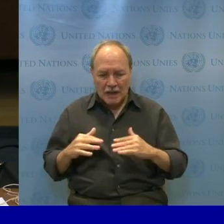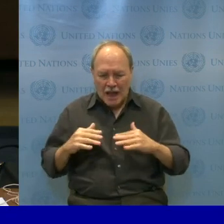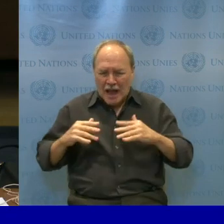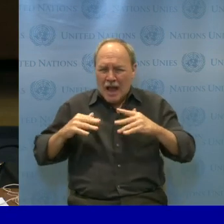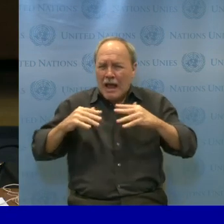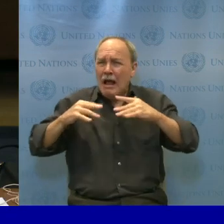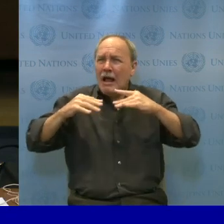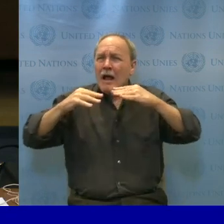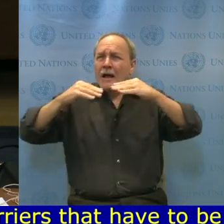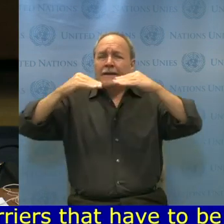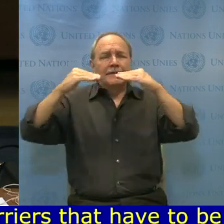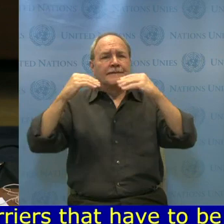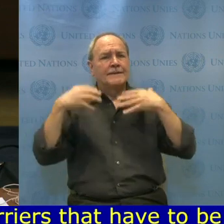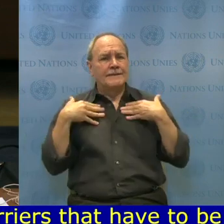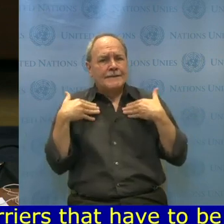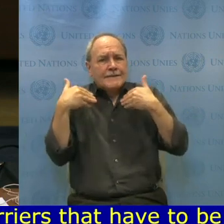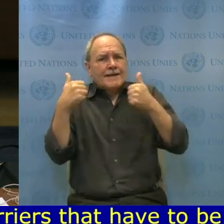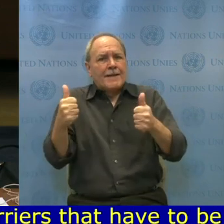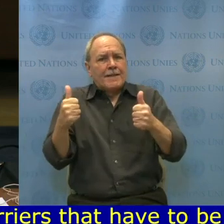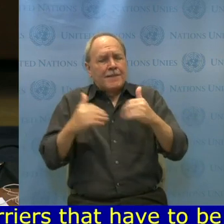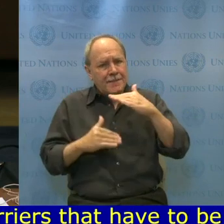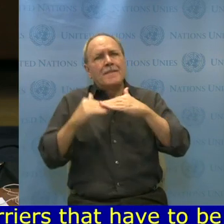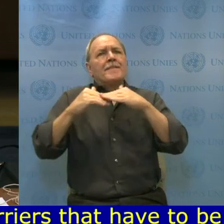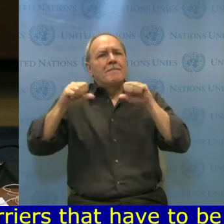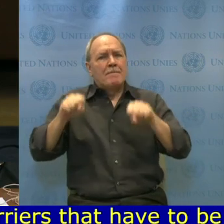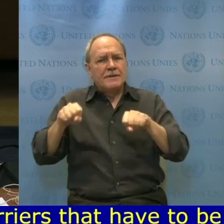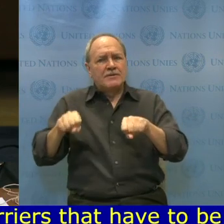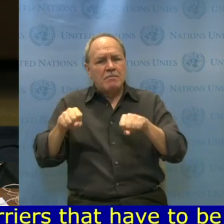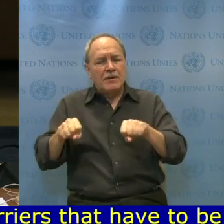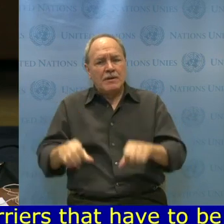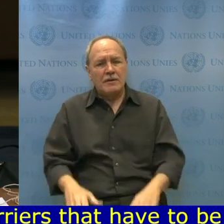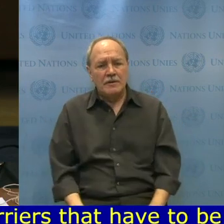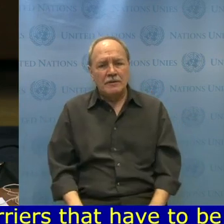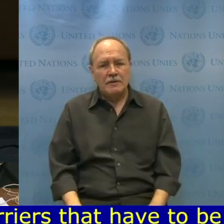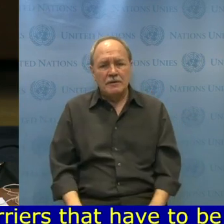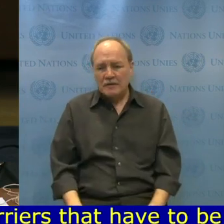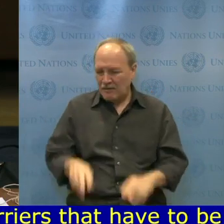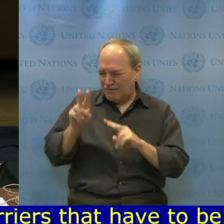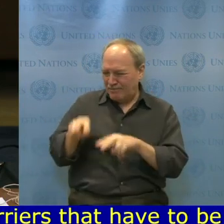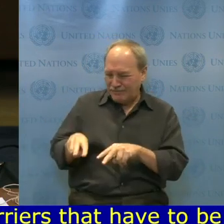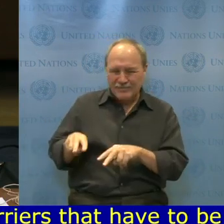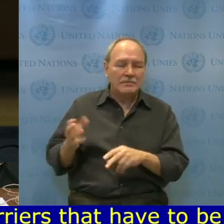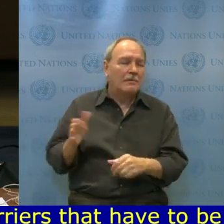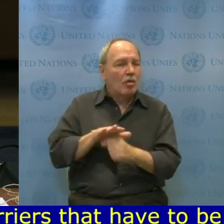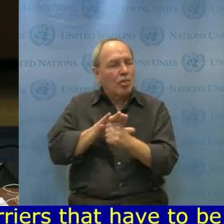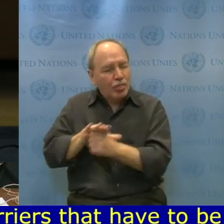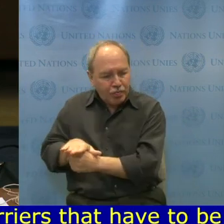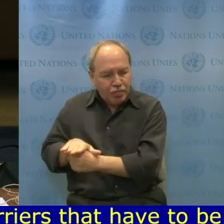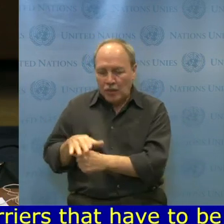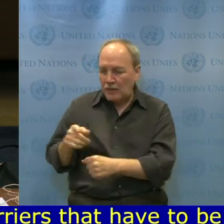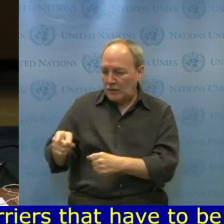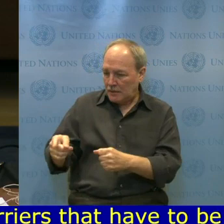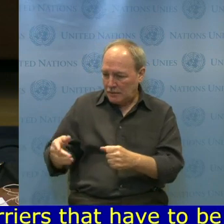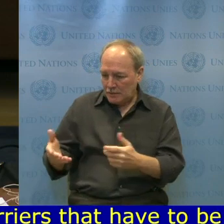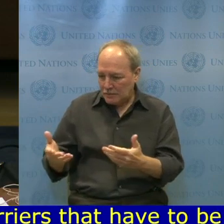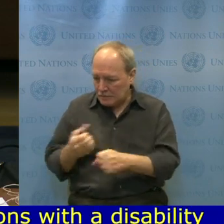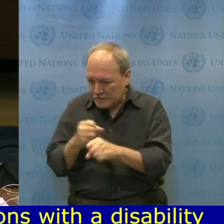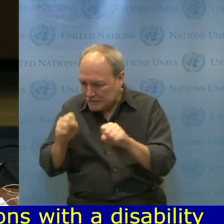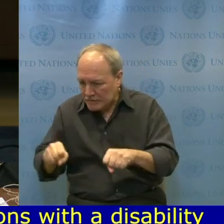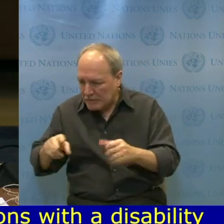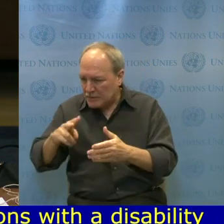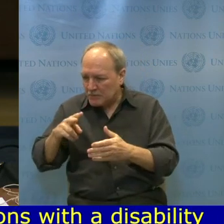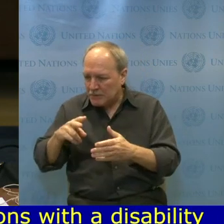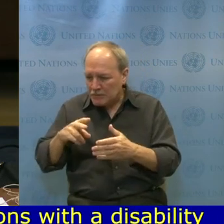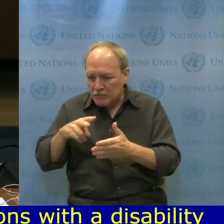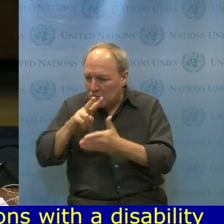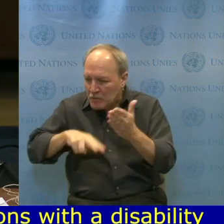of health. Stigmatization, discrimination, lack of literacy regarding health, barriers